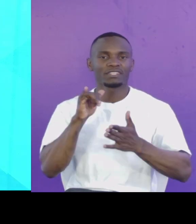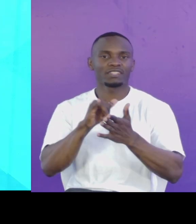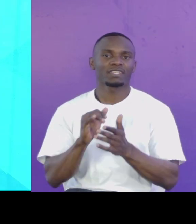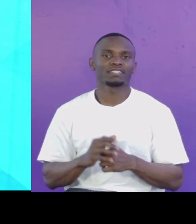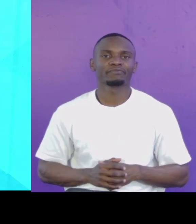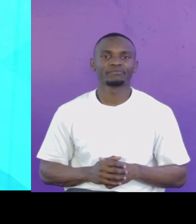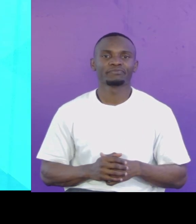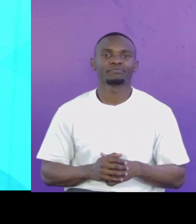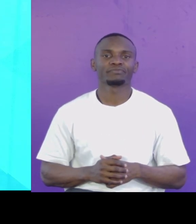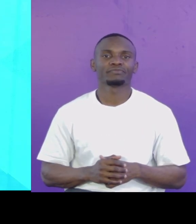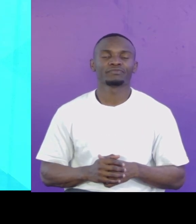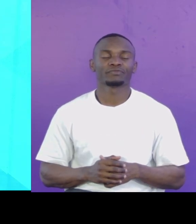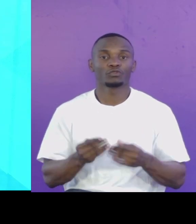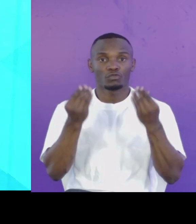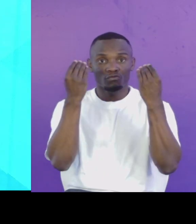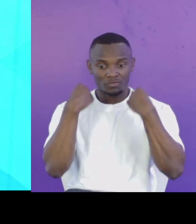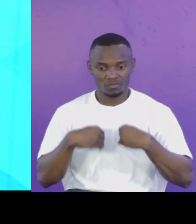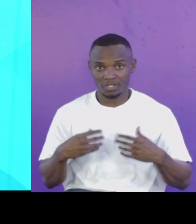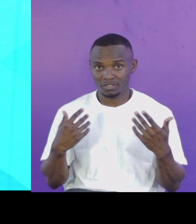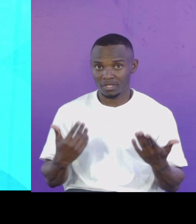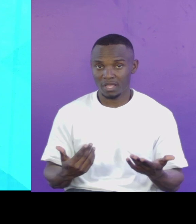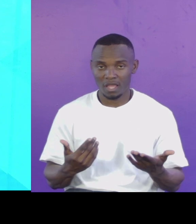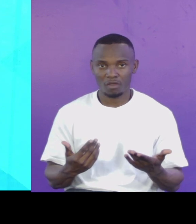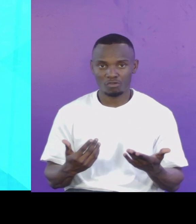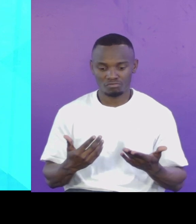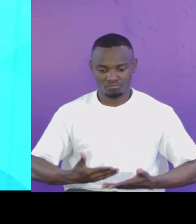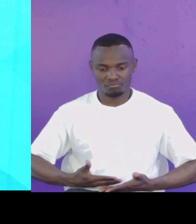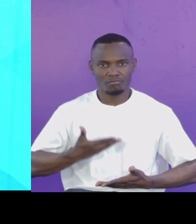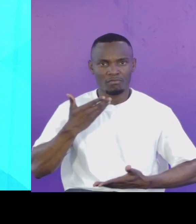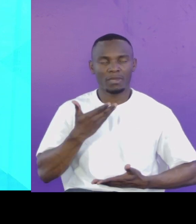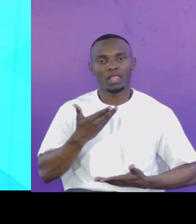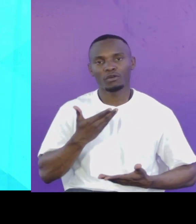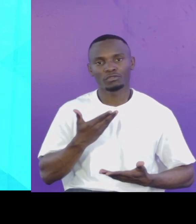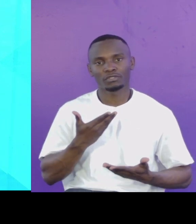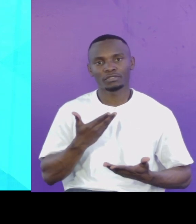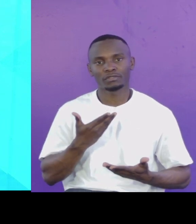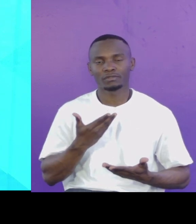So I'm wearing a red top, has a